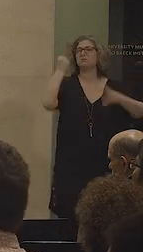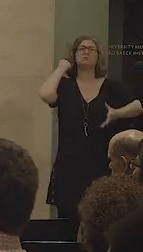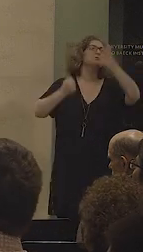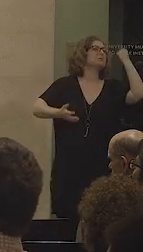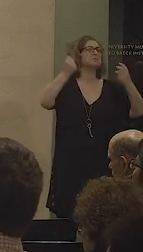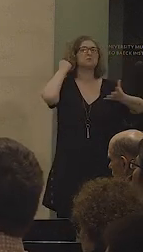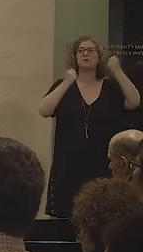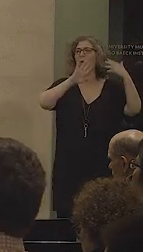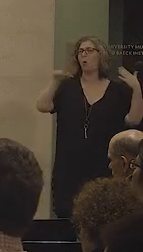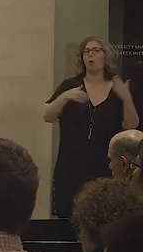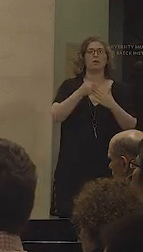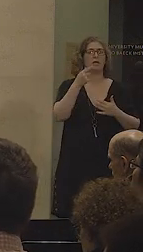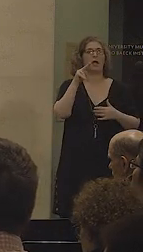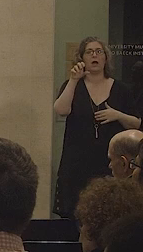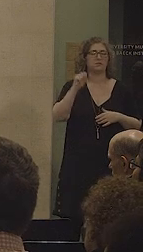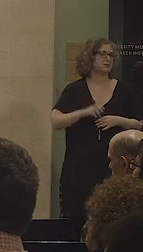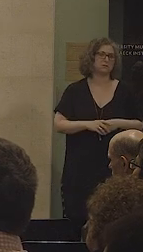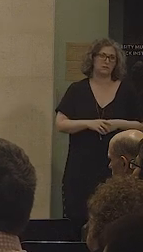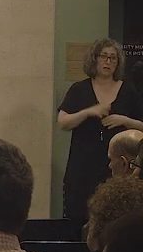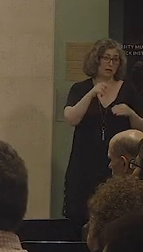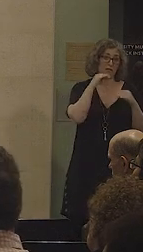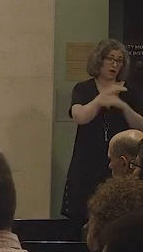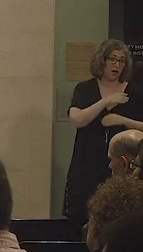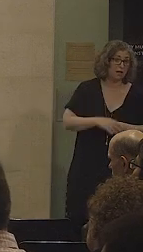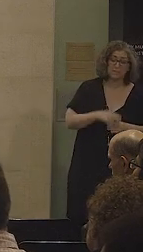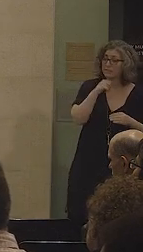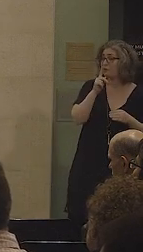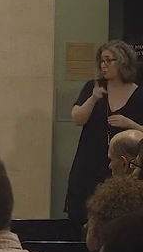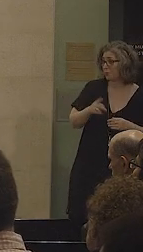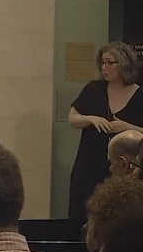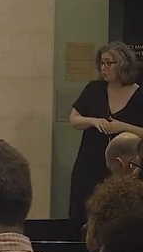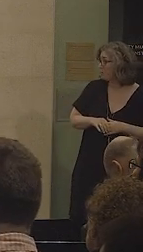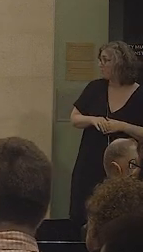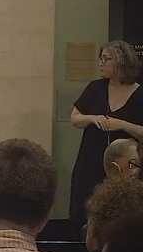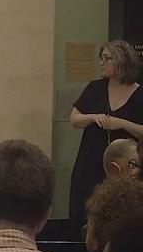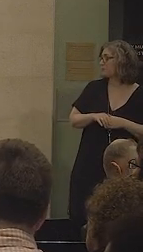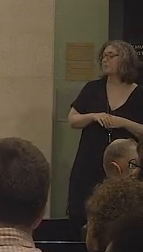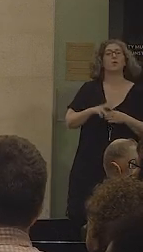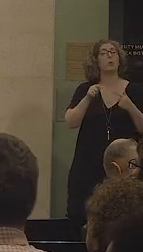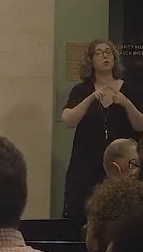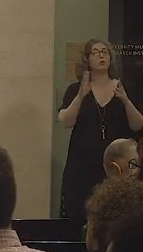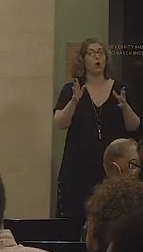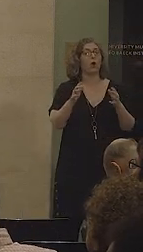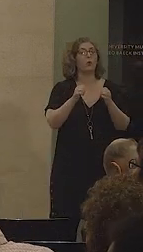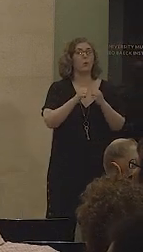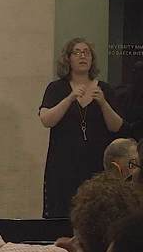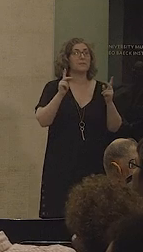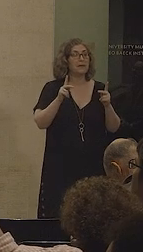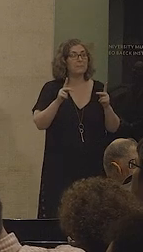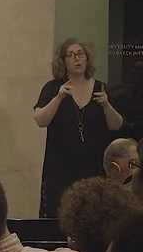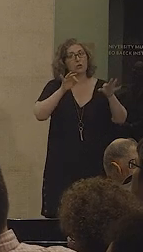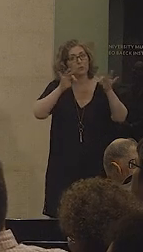grab people's guns. It's a lie. It's not true. But when you talk to people and